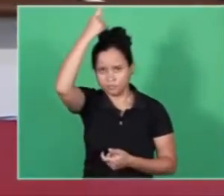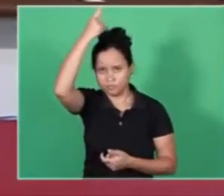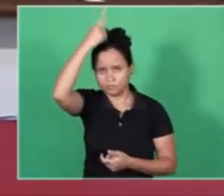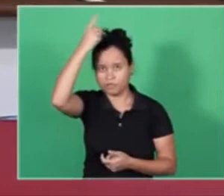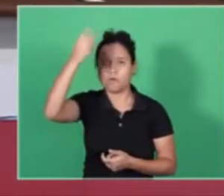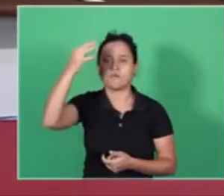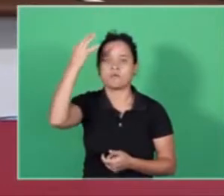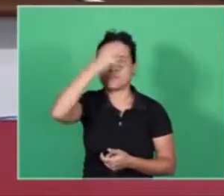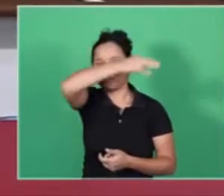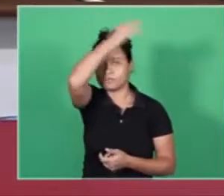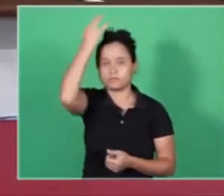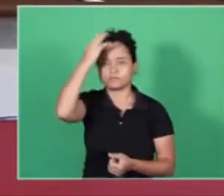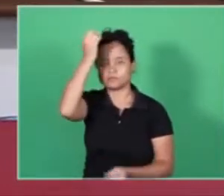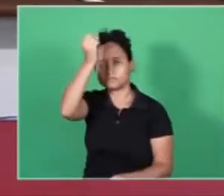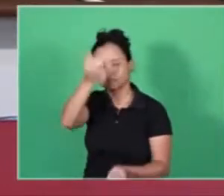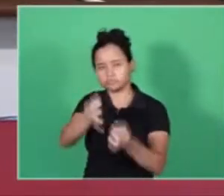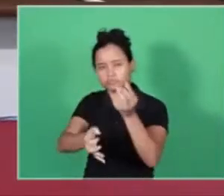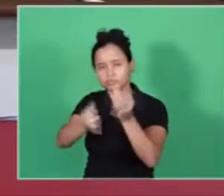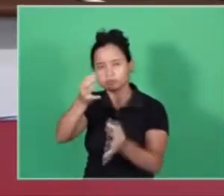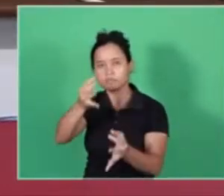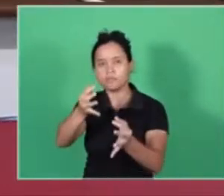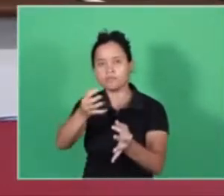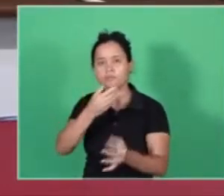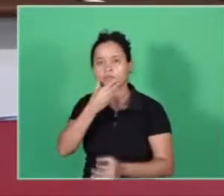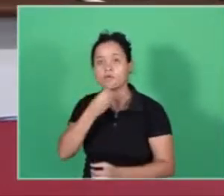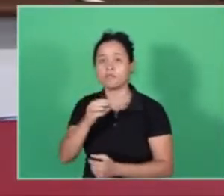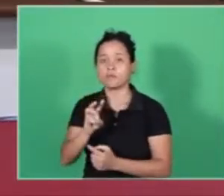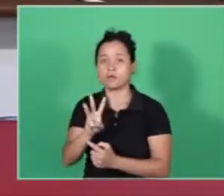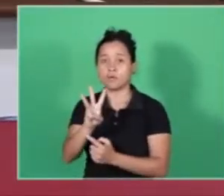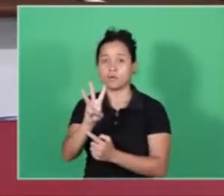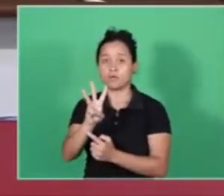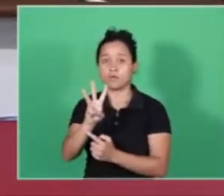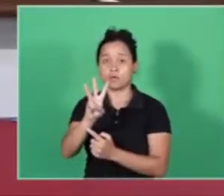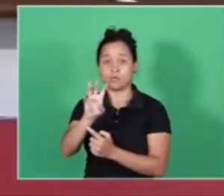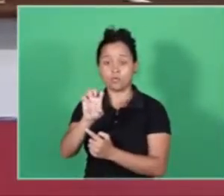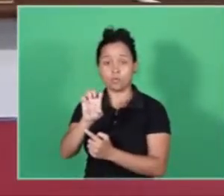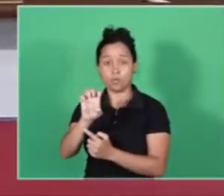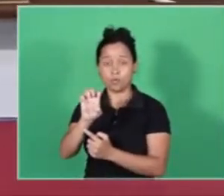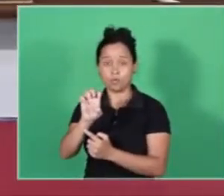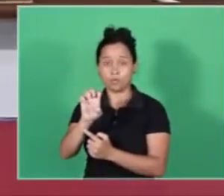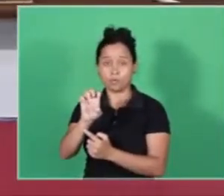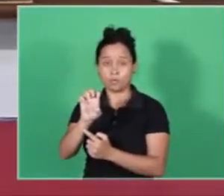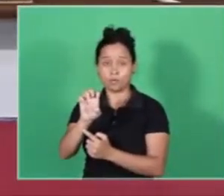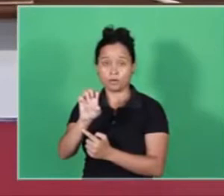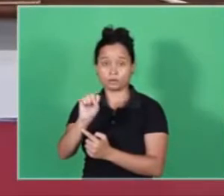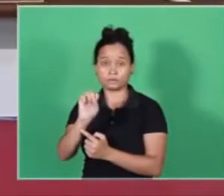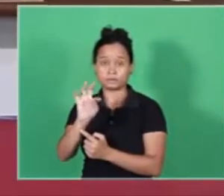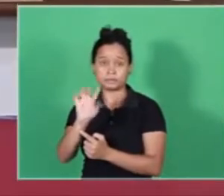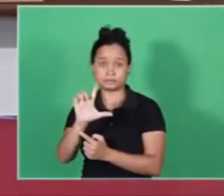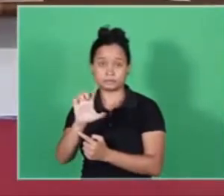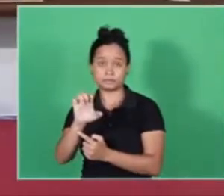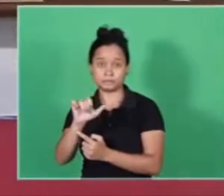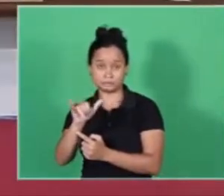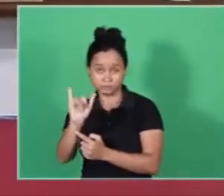pouring out of the Holy Spirit, John Wesley, he was a deist. He was converted.